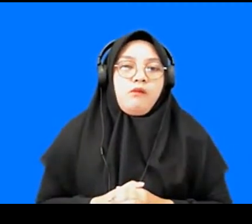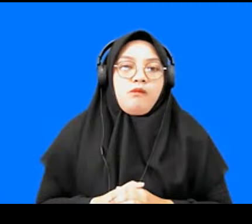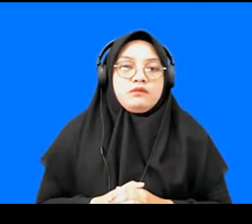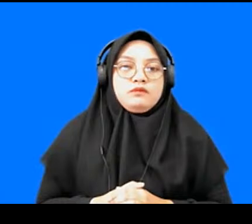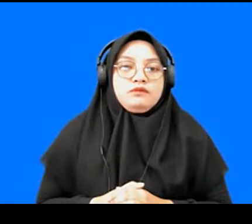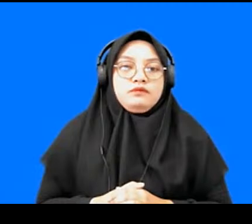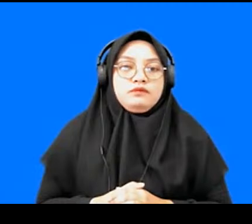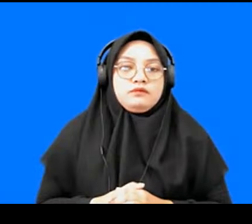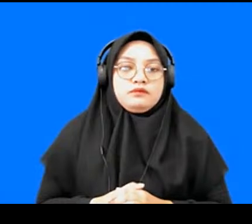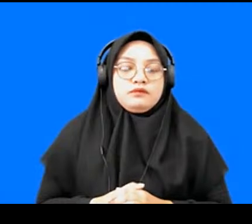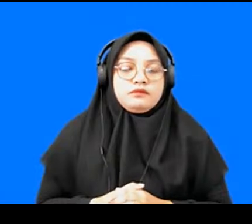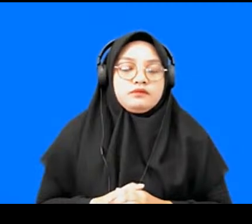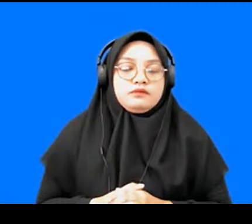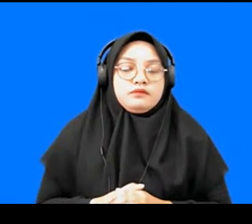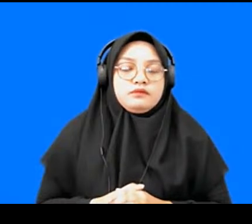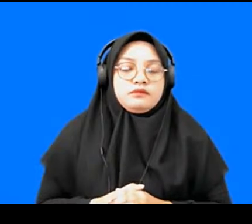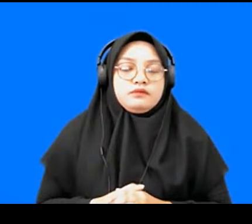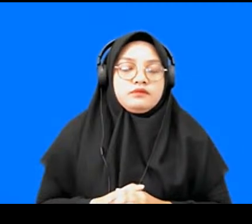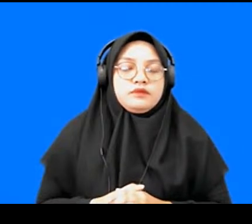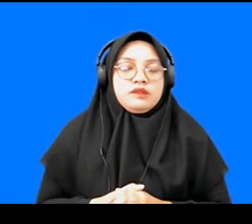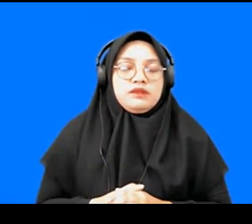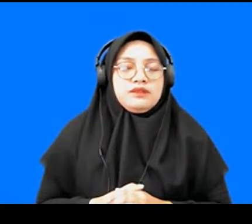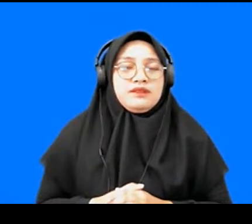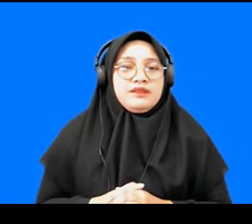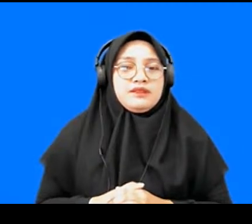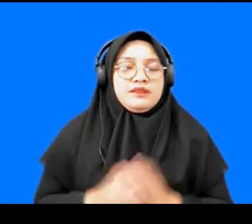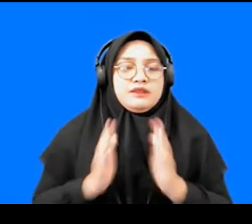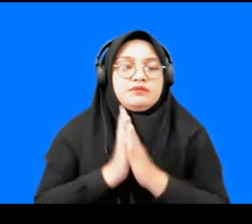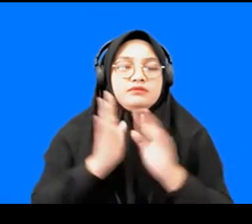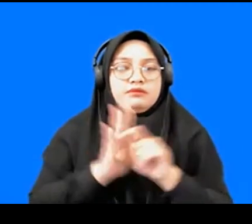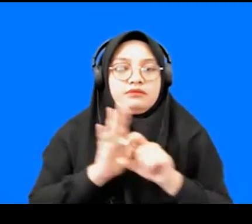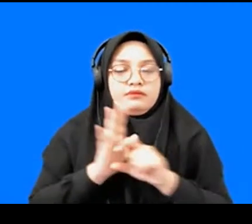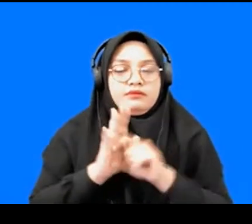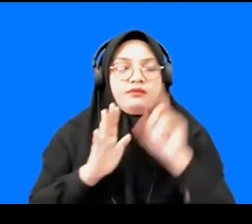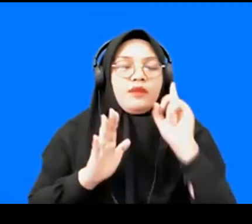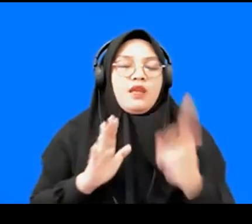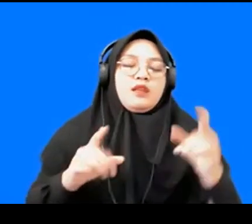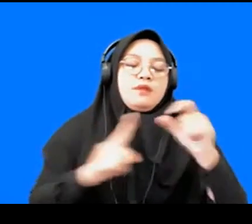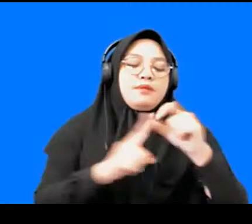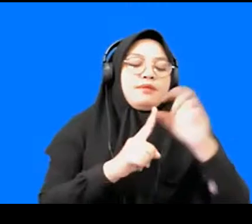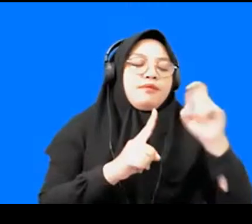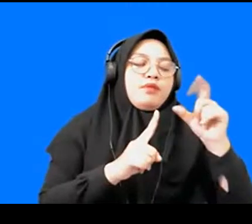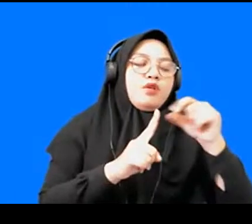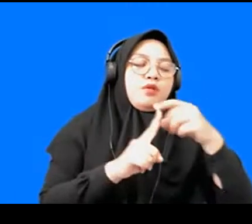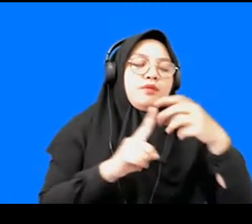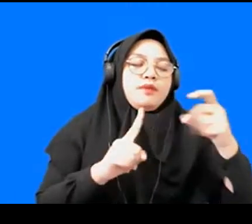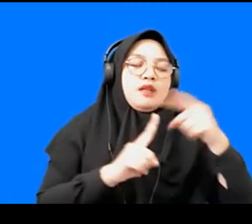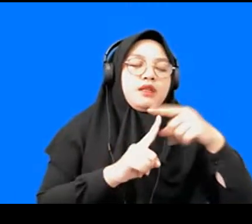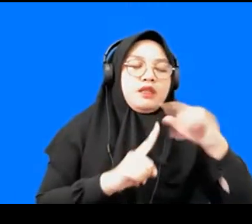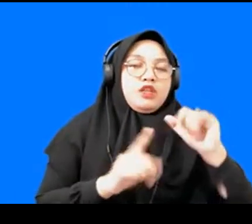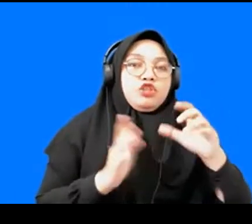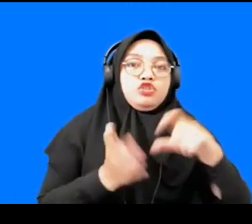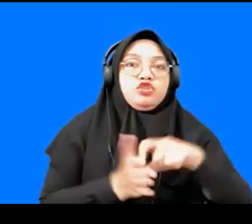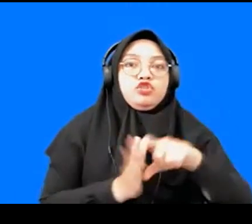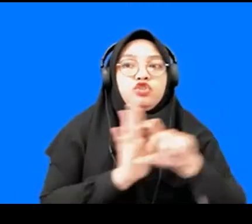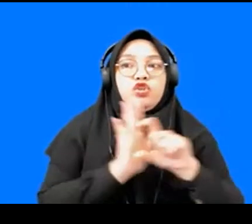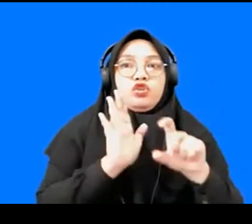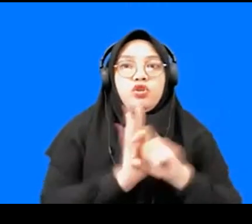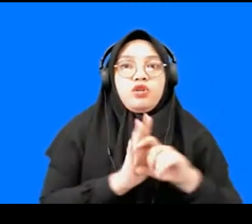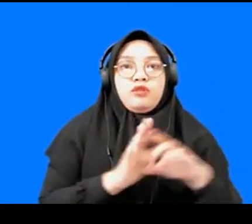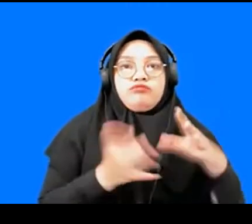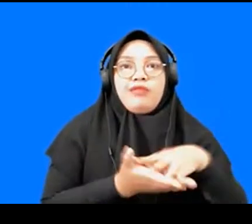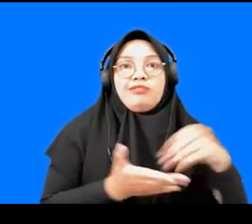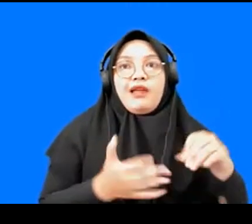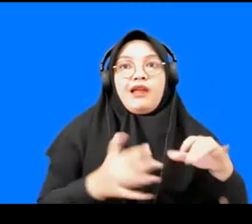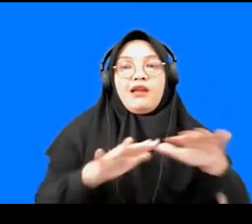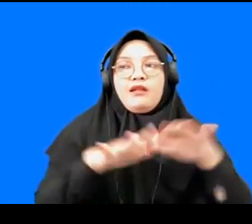for example, property, like mm-hmm. real estate. In the Philippines, it's almost never the case that the real estate goes down. In the US, we hear